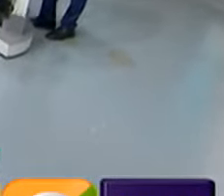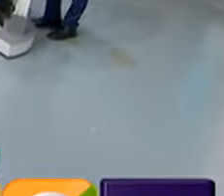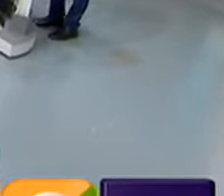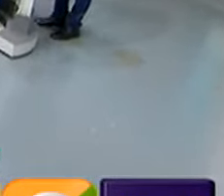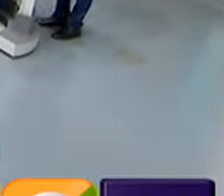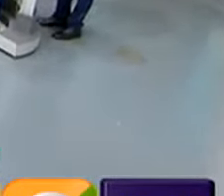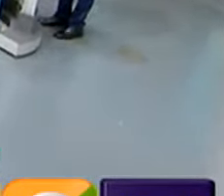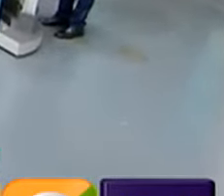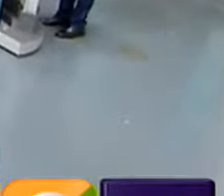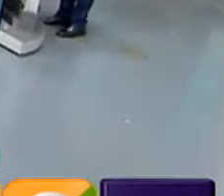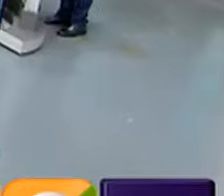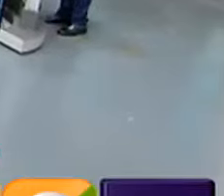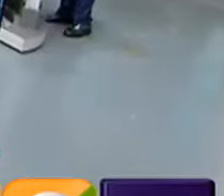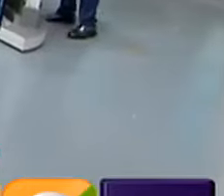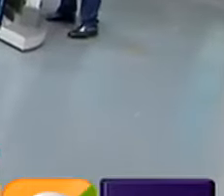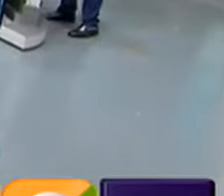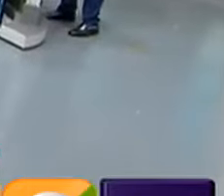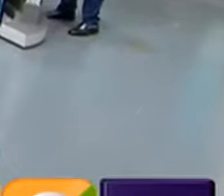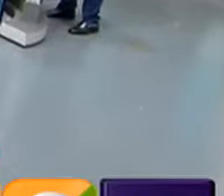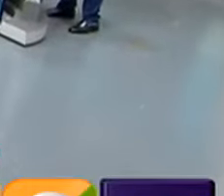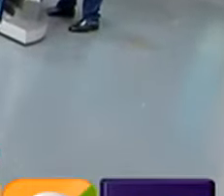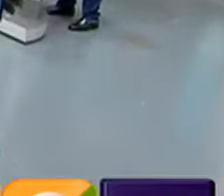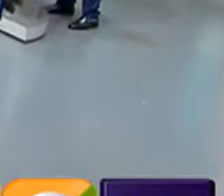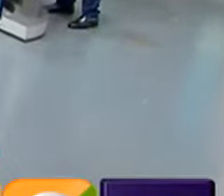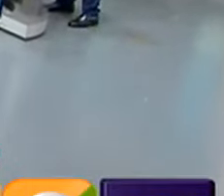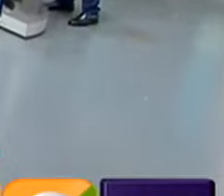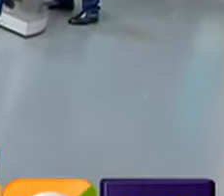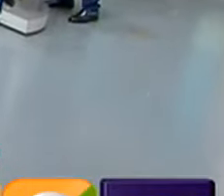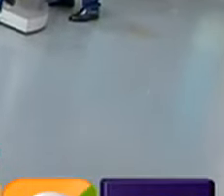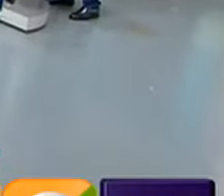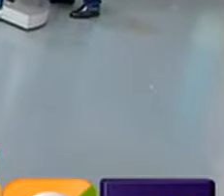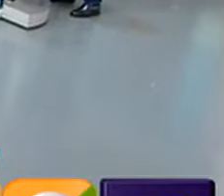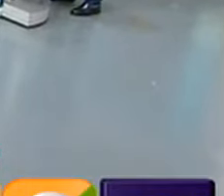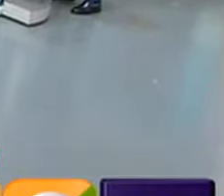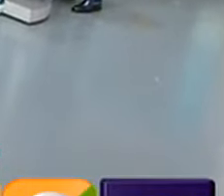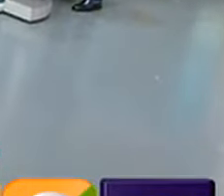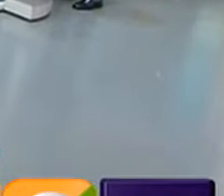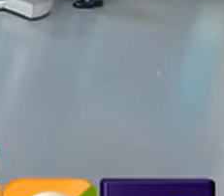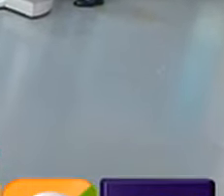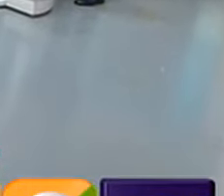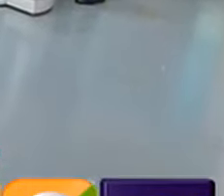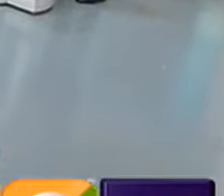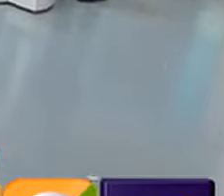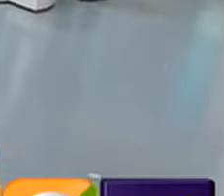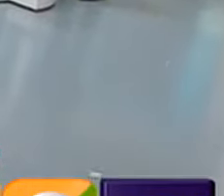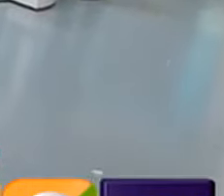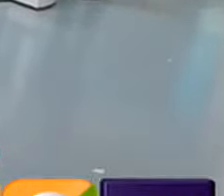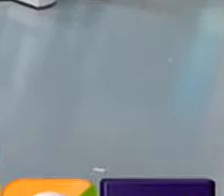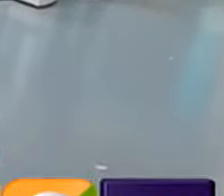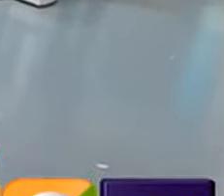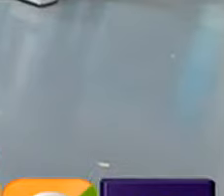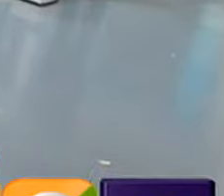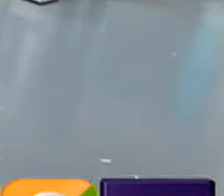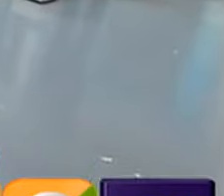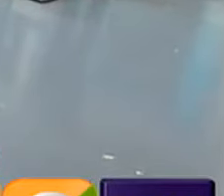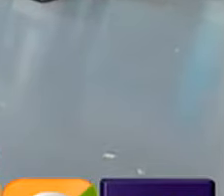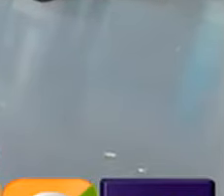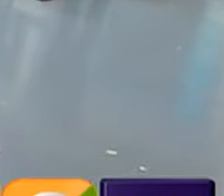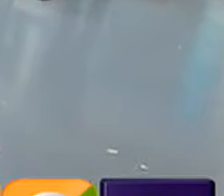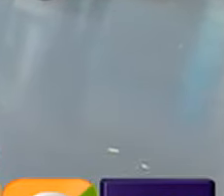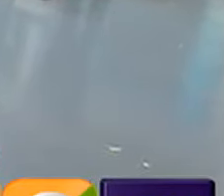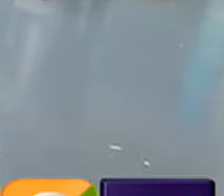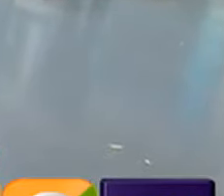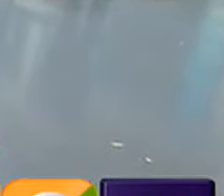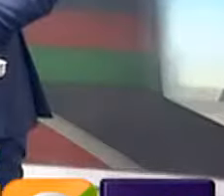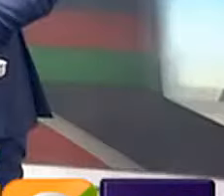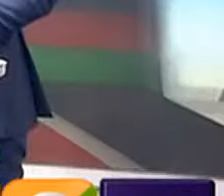kuna makisio kutoka kwa wadadisi na hata shirika la EPRA kwamba huenda bei ya mafuta kufikia kesho itakuwa inabadilika. Ina maana kwamba huenda